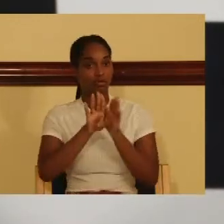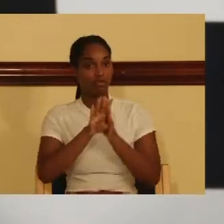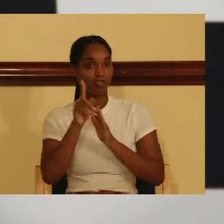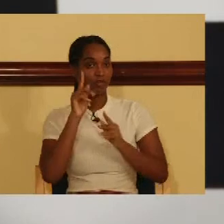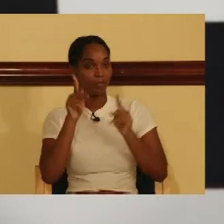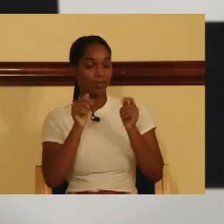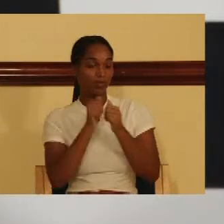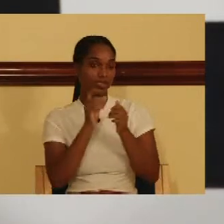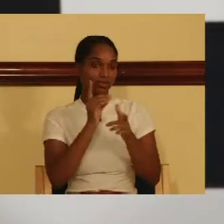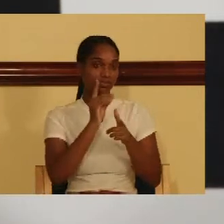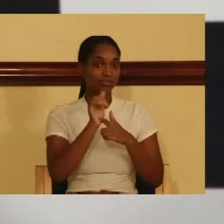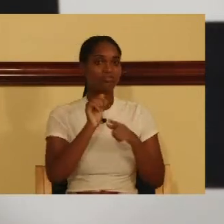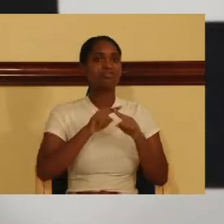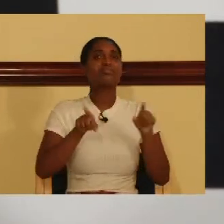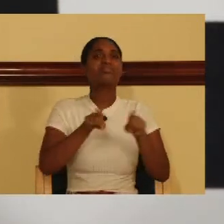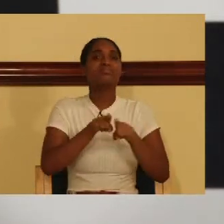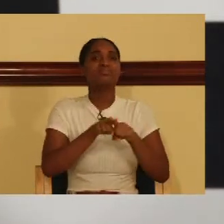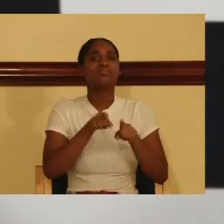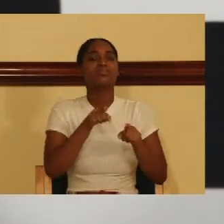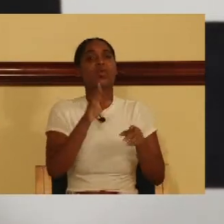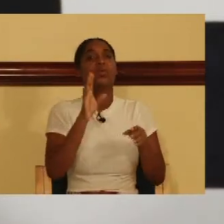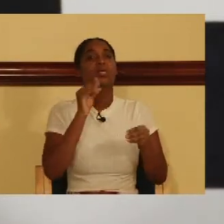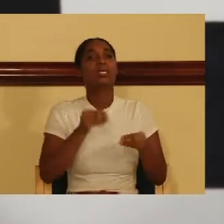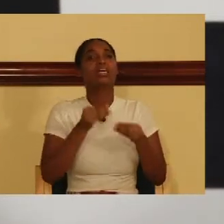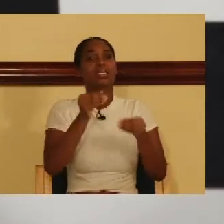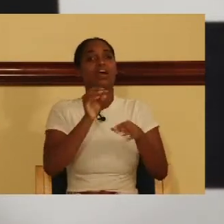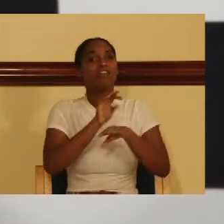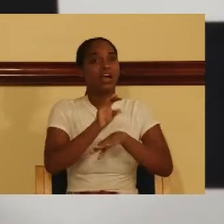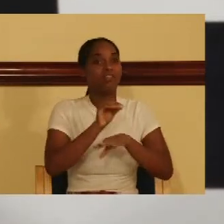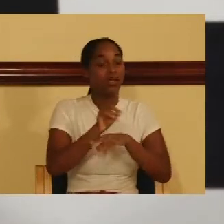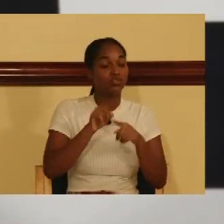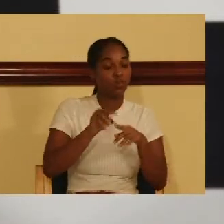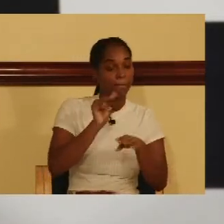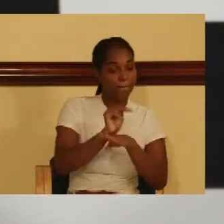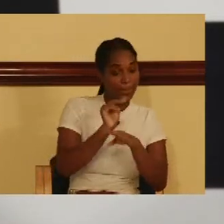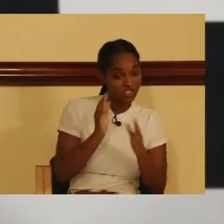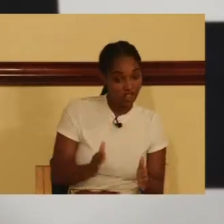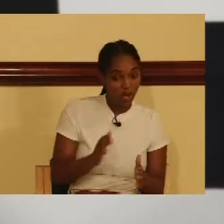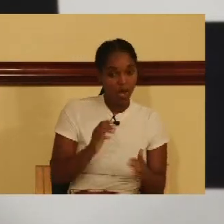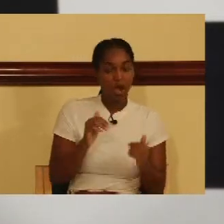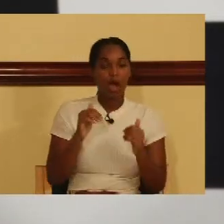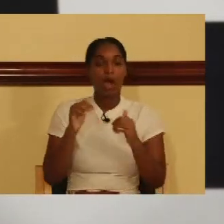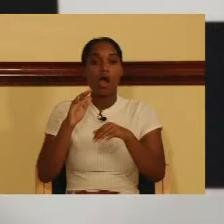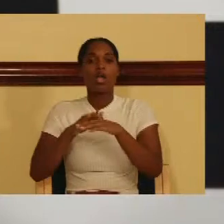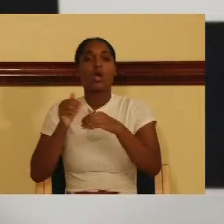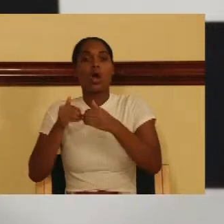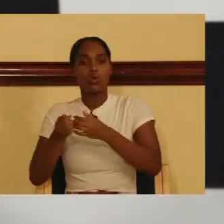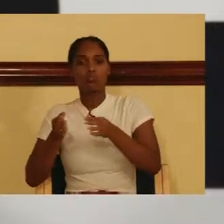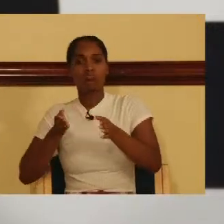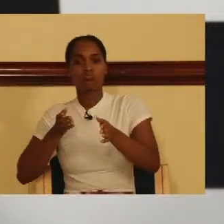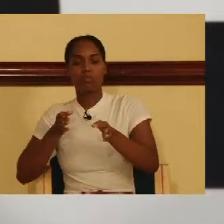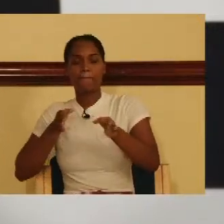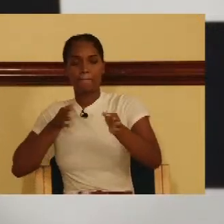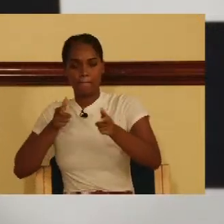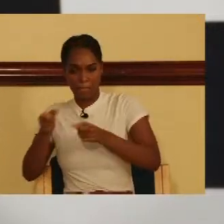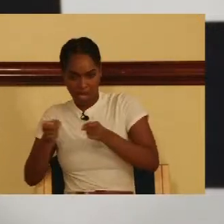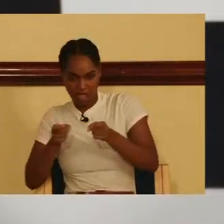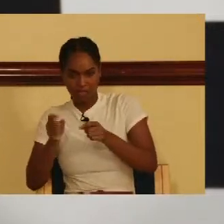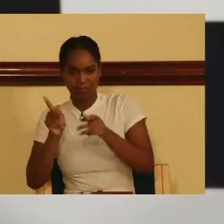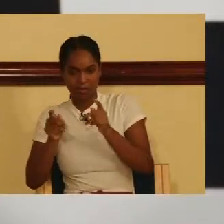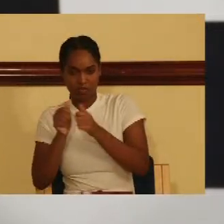with disabilities, but it will provide advice to the minister on matters of disability. It will ensure